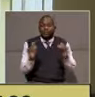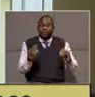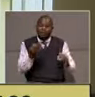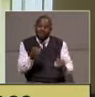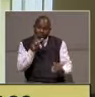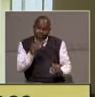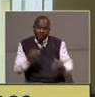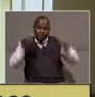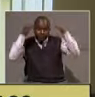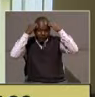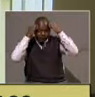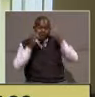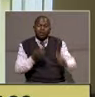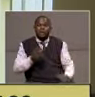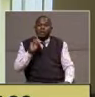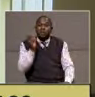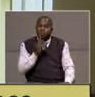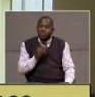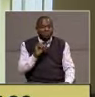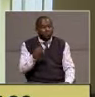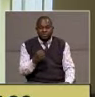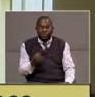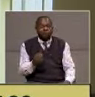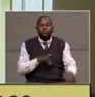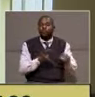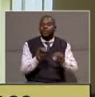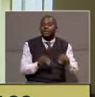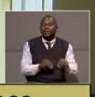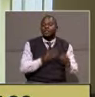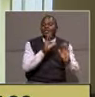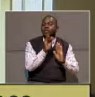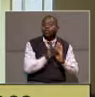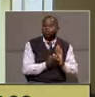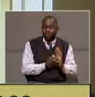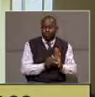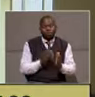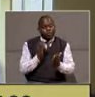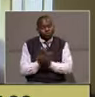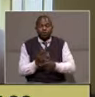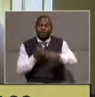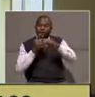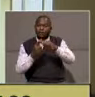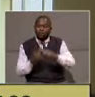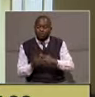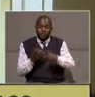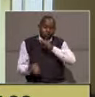not academically sound cannot manage these courses. So we need to have really a total mindset change